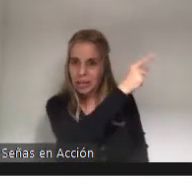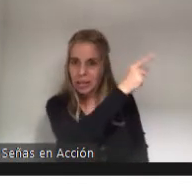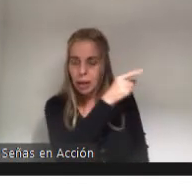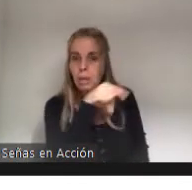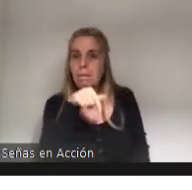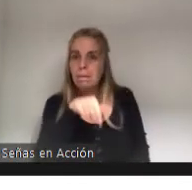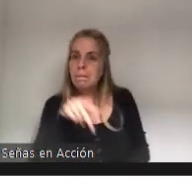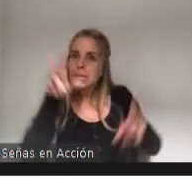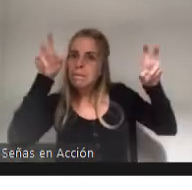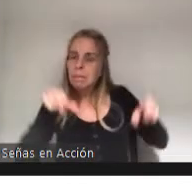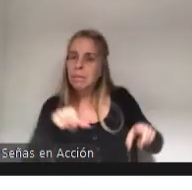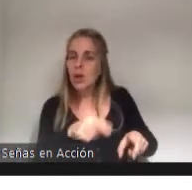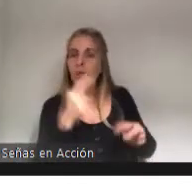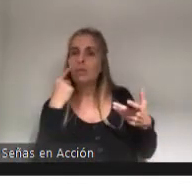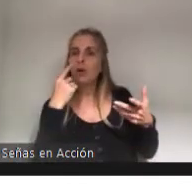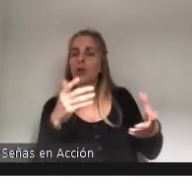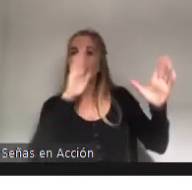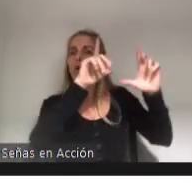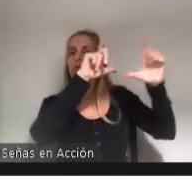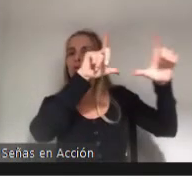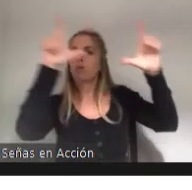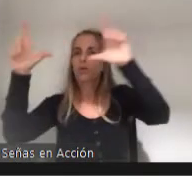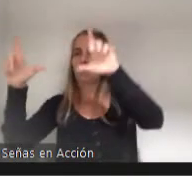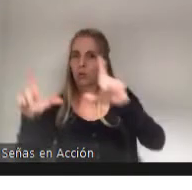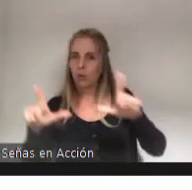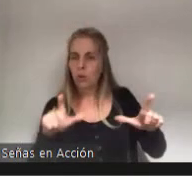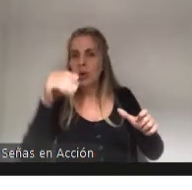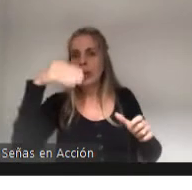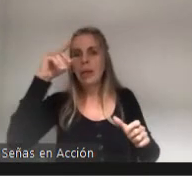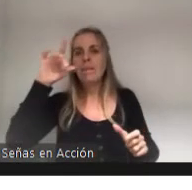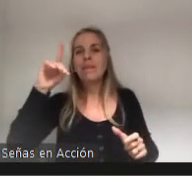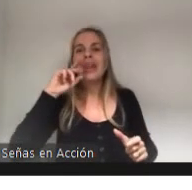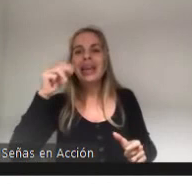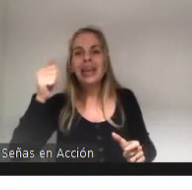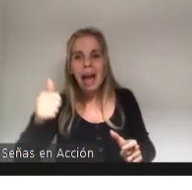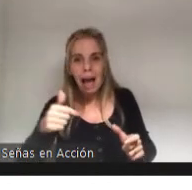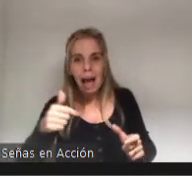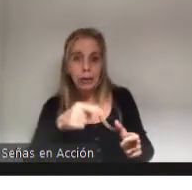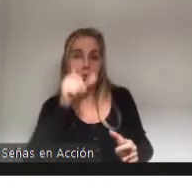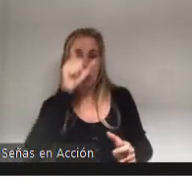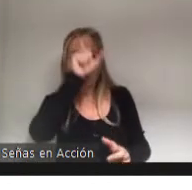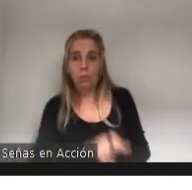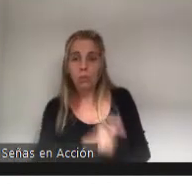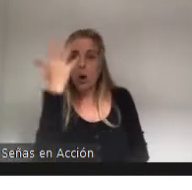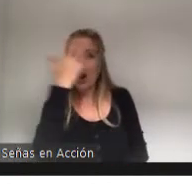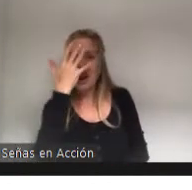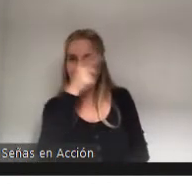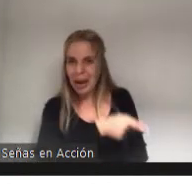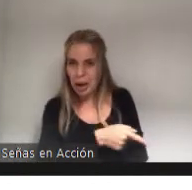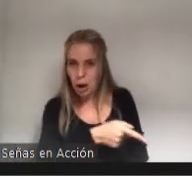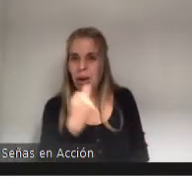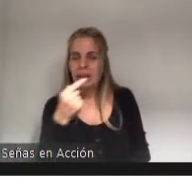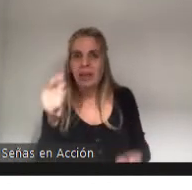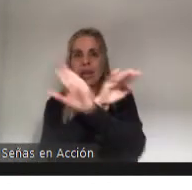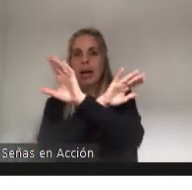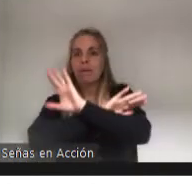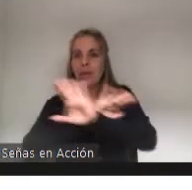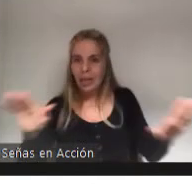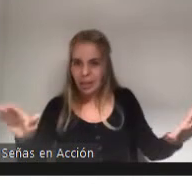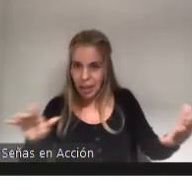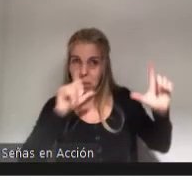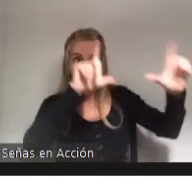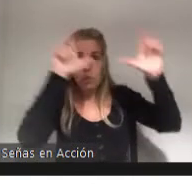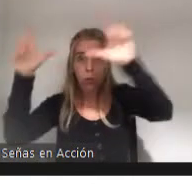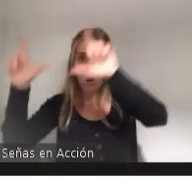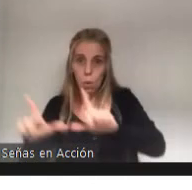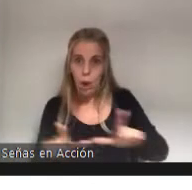we placed the No Medina piece, a black guy who says, "I've had